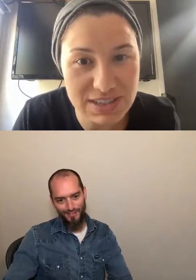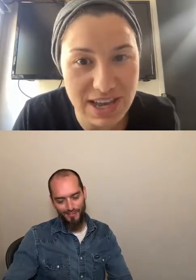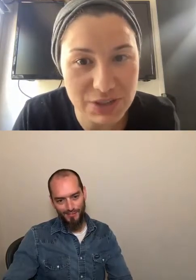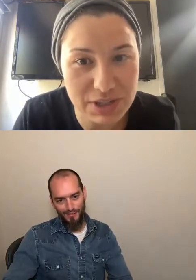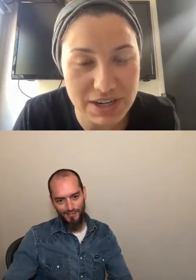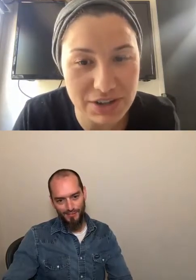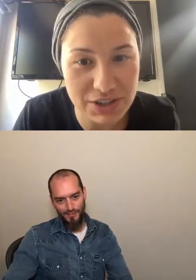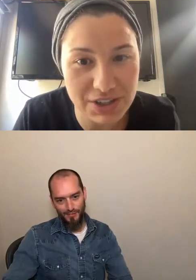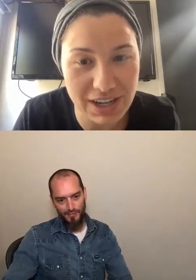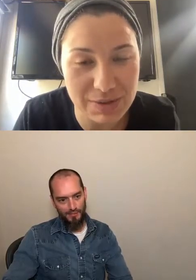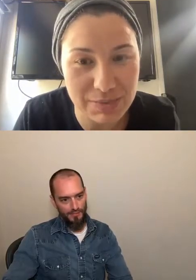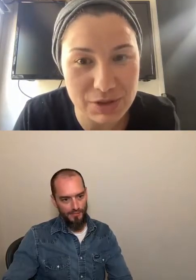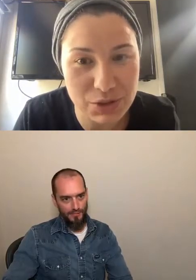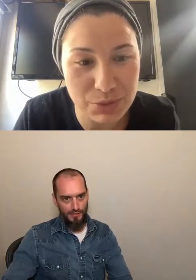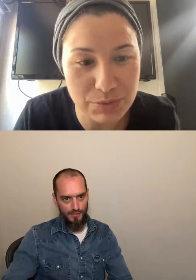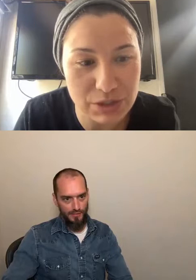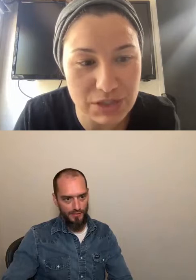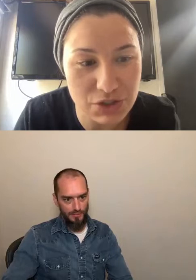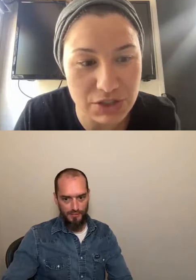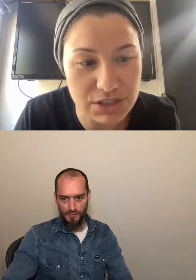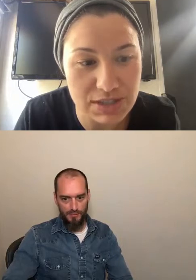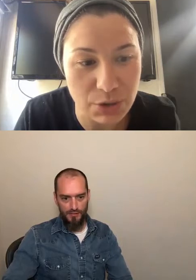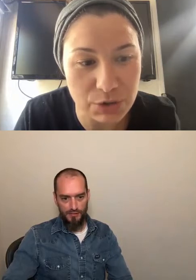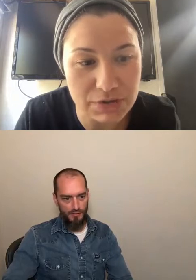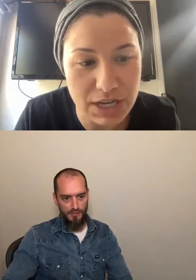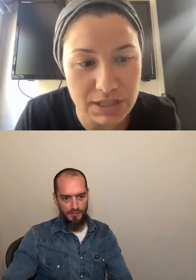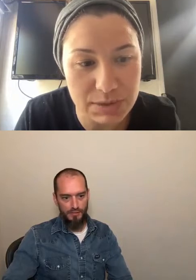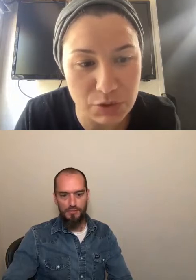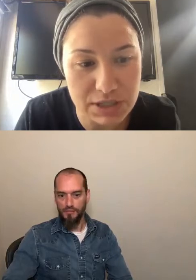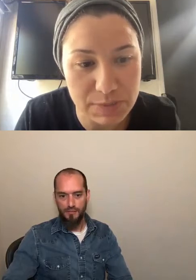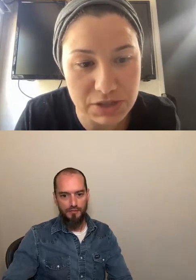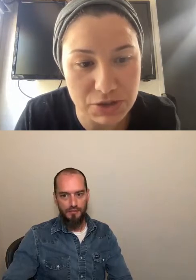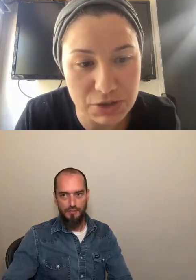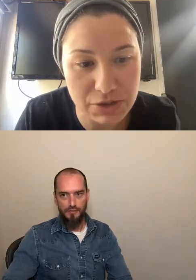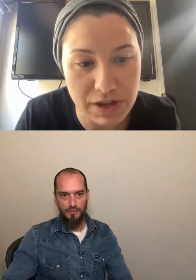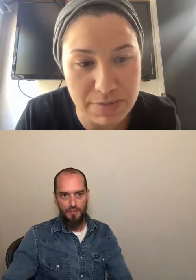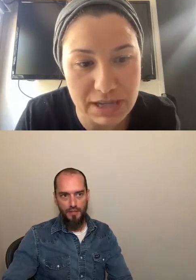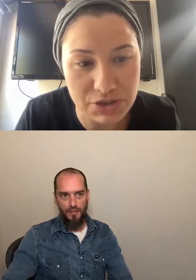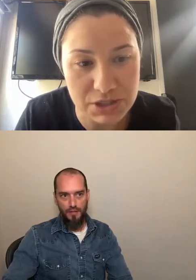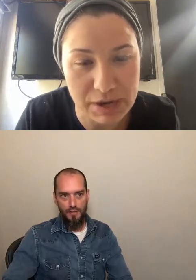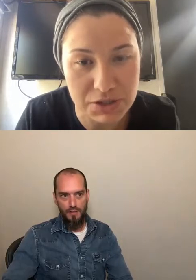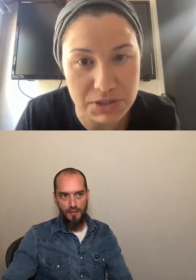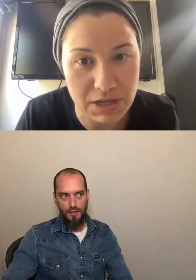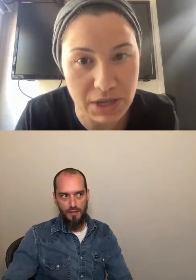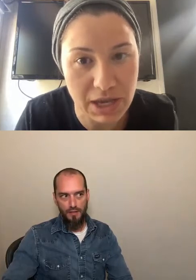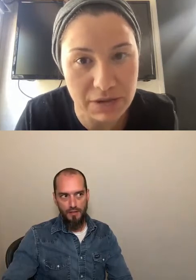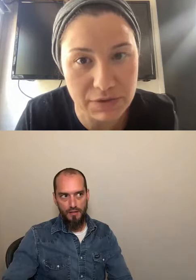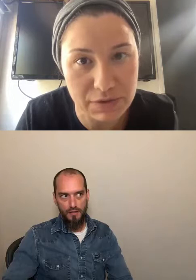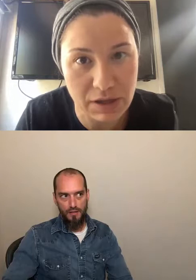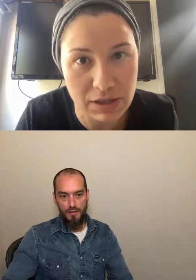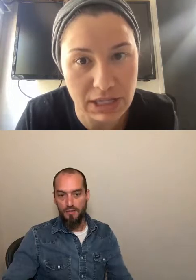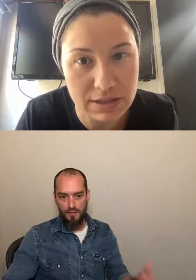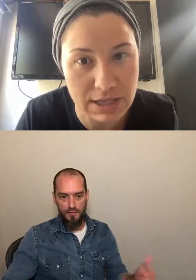see it tagged right there on your Zoom. It just says owner of Texas Mold Inspectors, certified master inspector. Is that okay